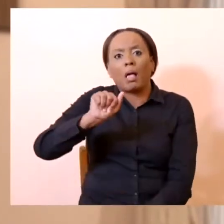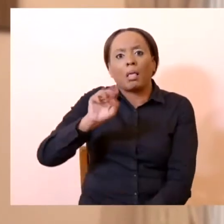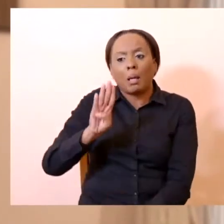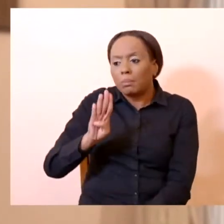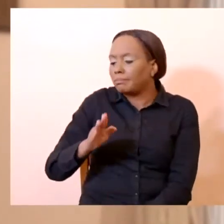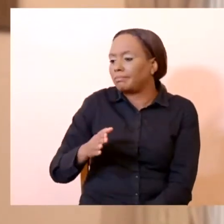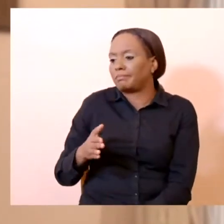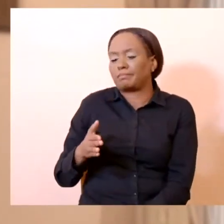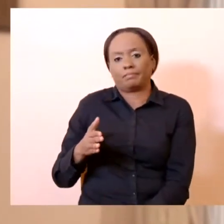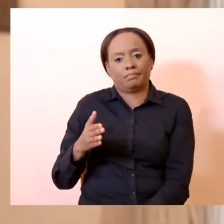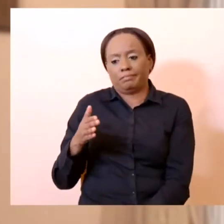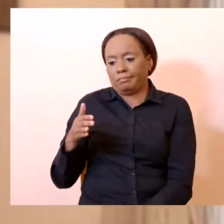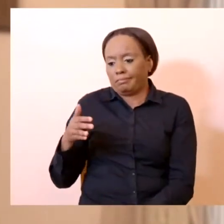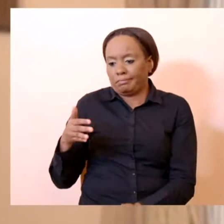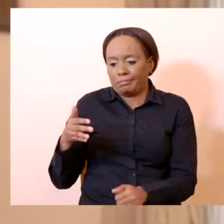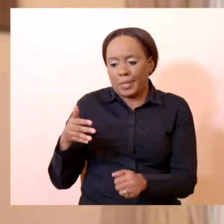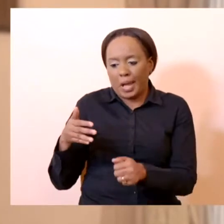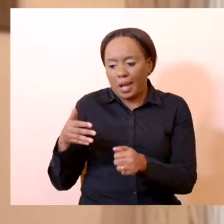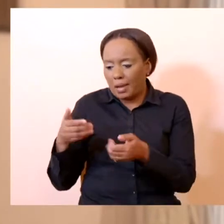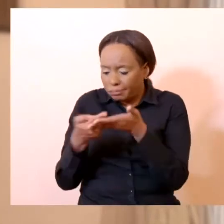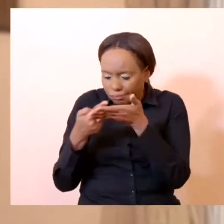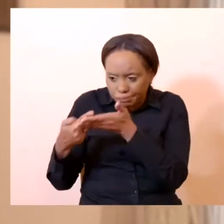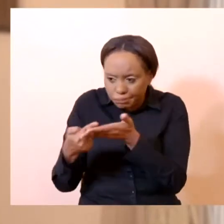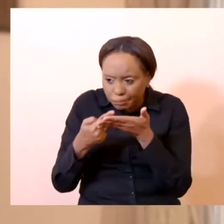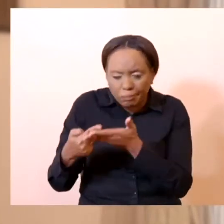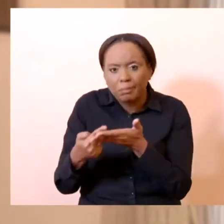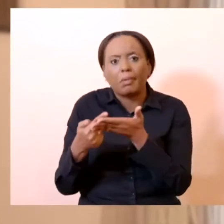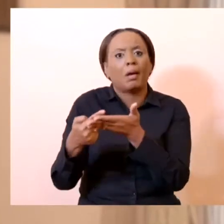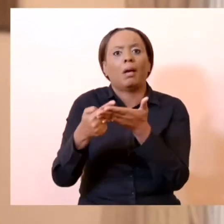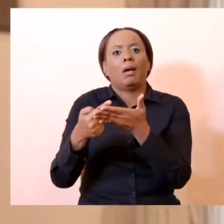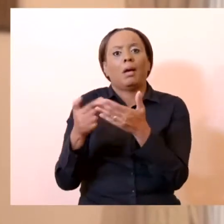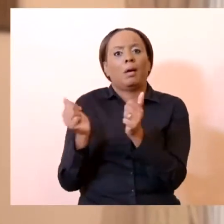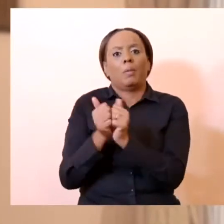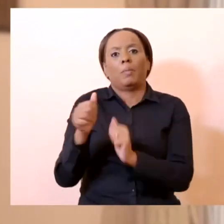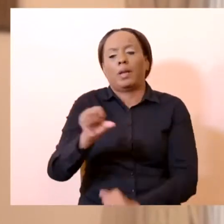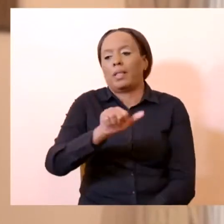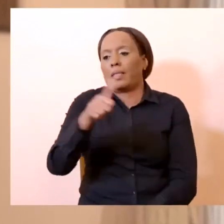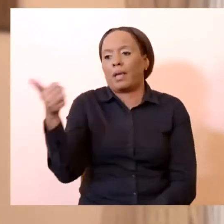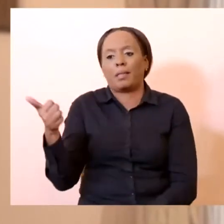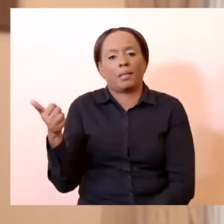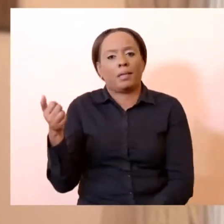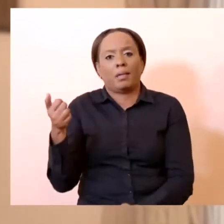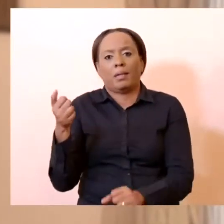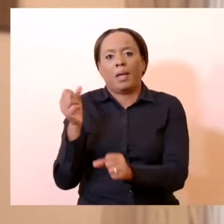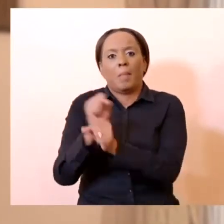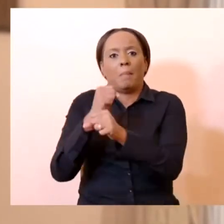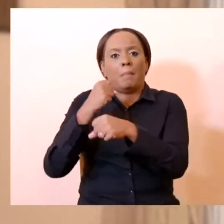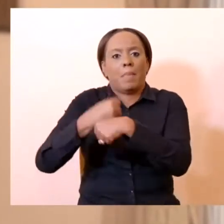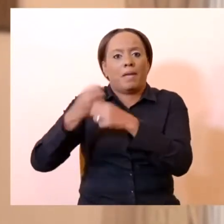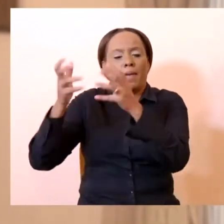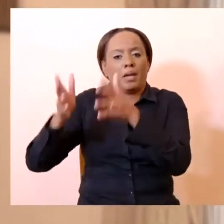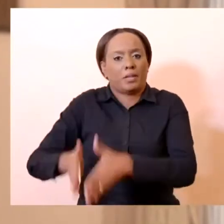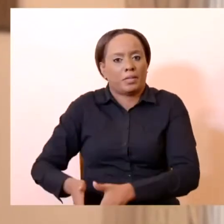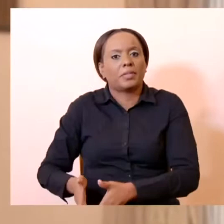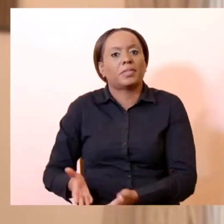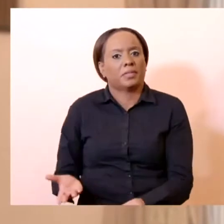are qualified in the WHO system, and those laboratories also share them with the